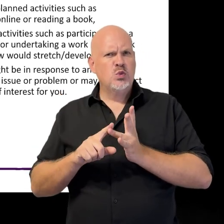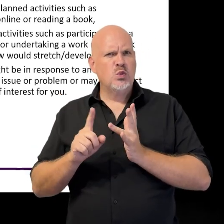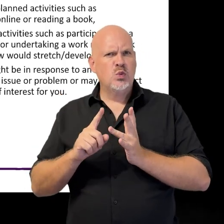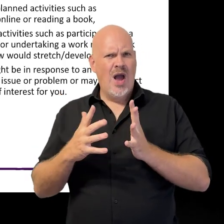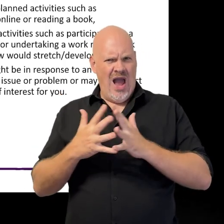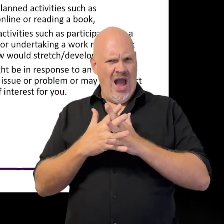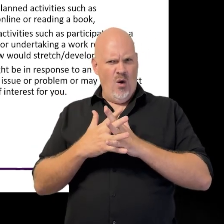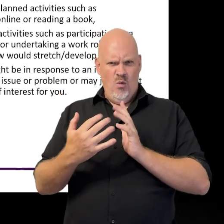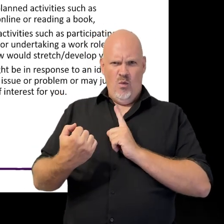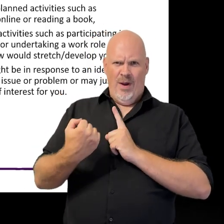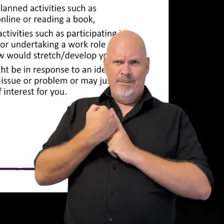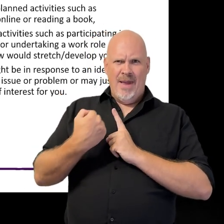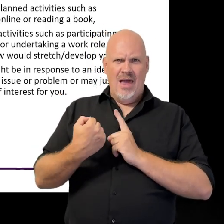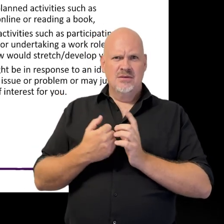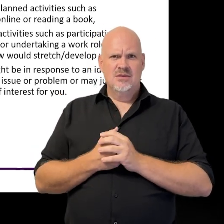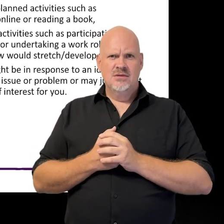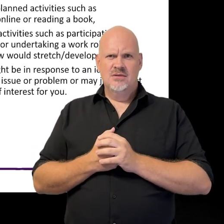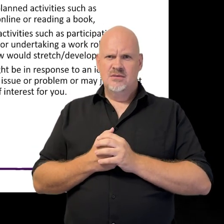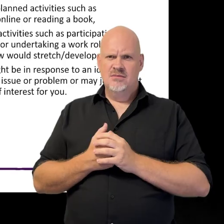activities.